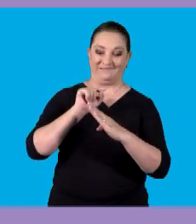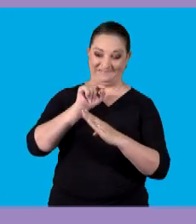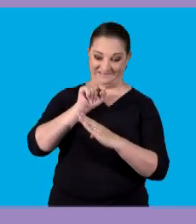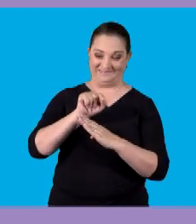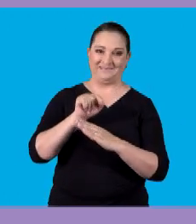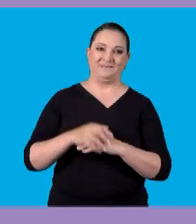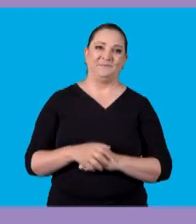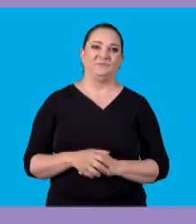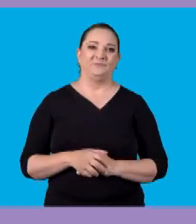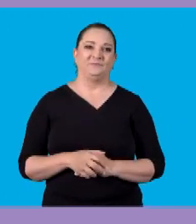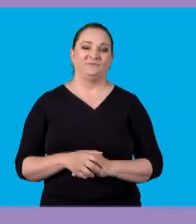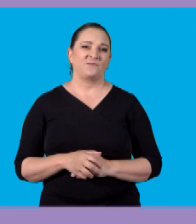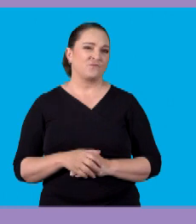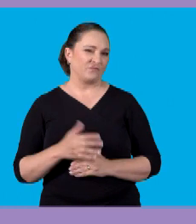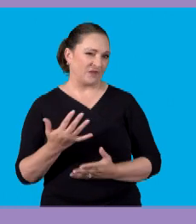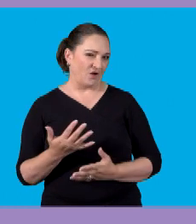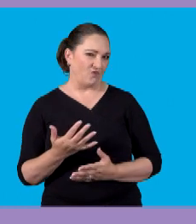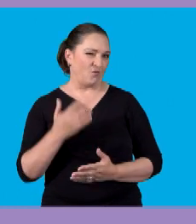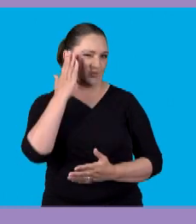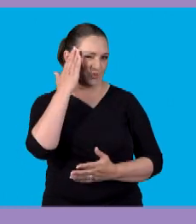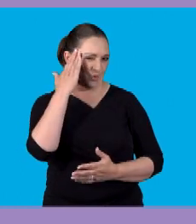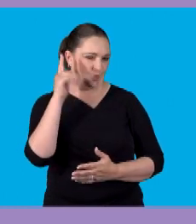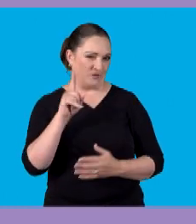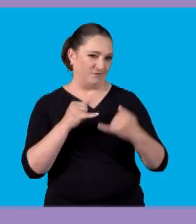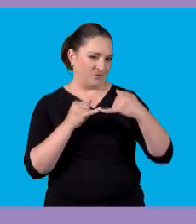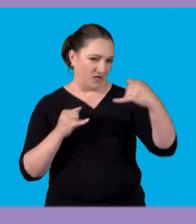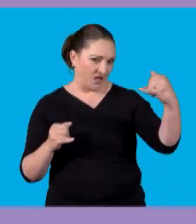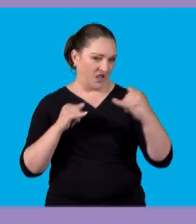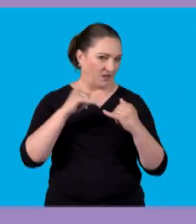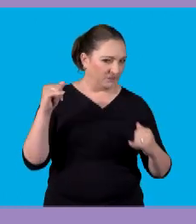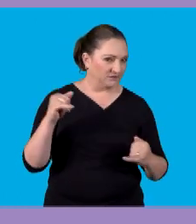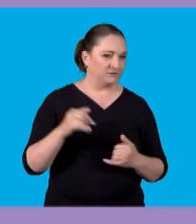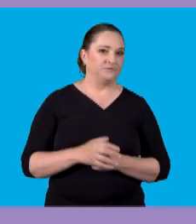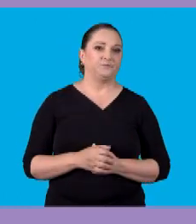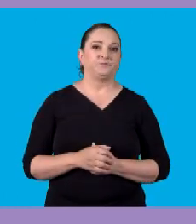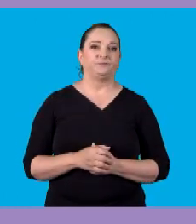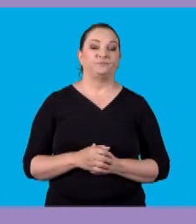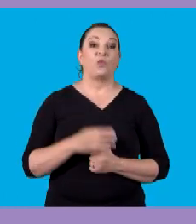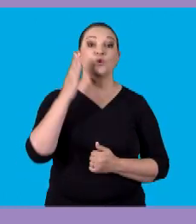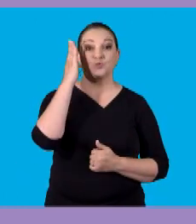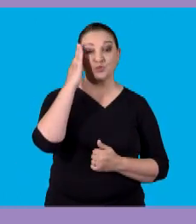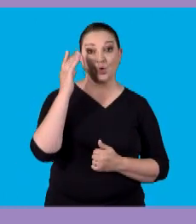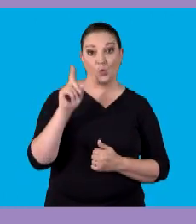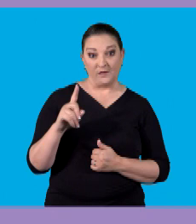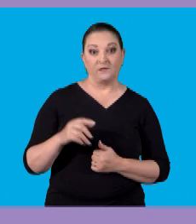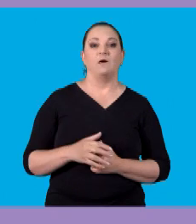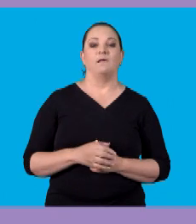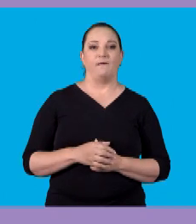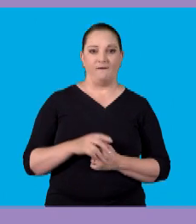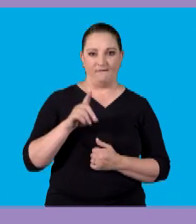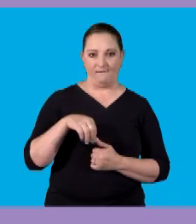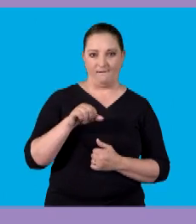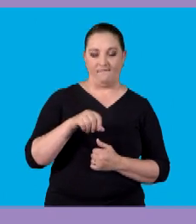our diagonals. Now, what do we know about these diagonals? Well, firstly, we know that